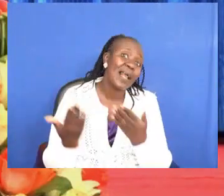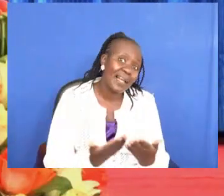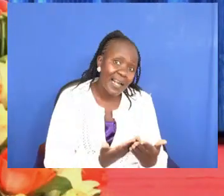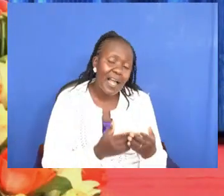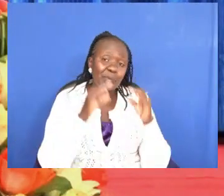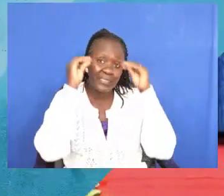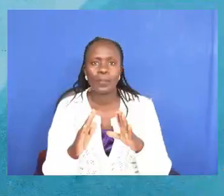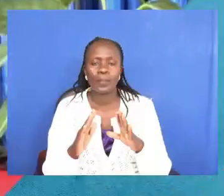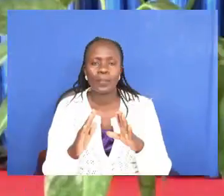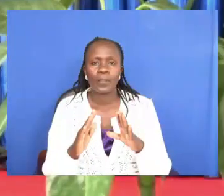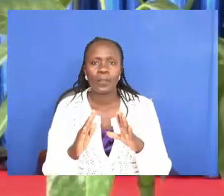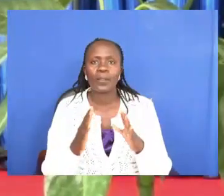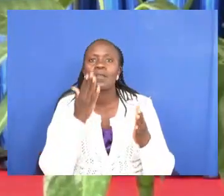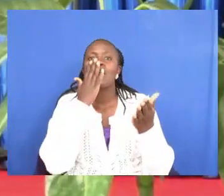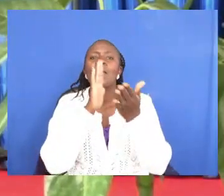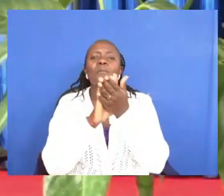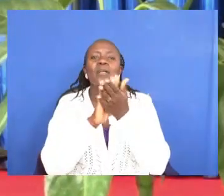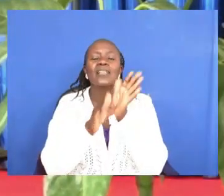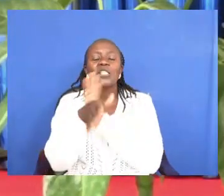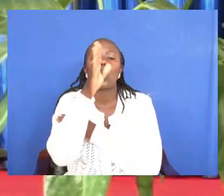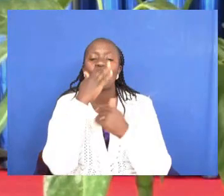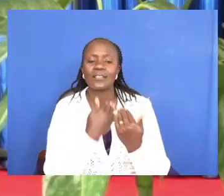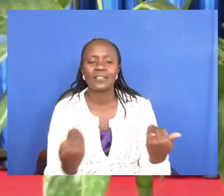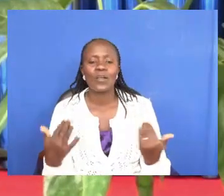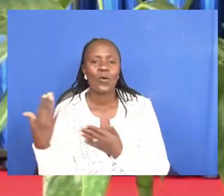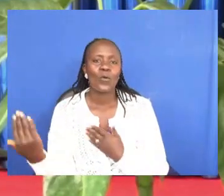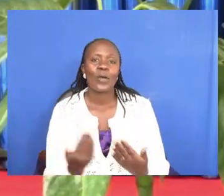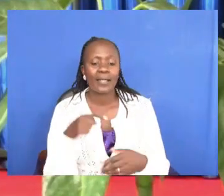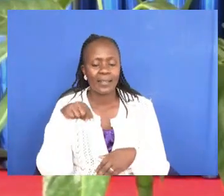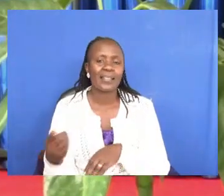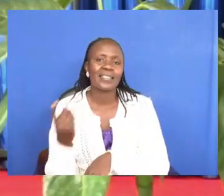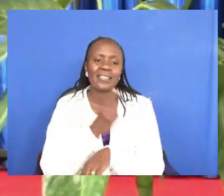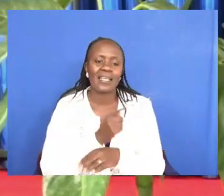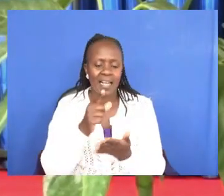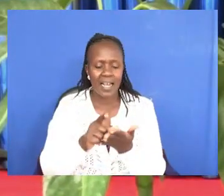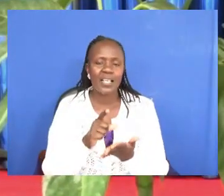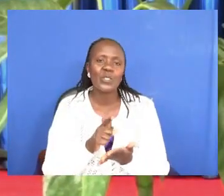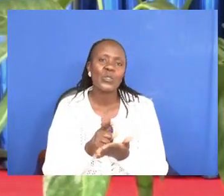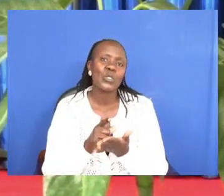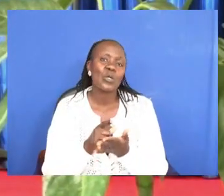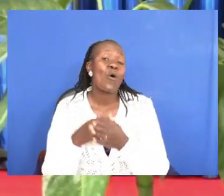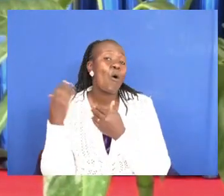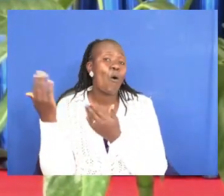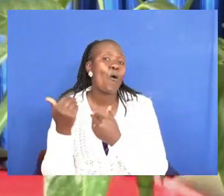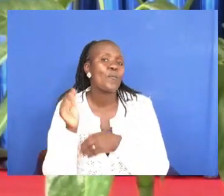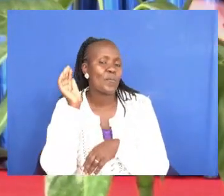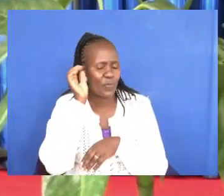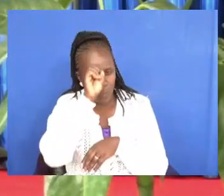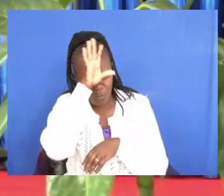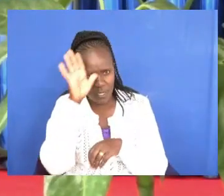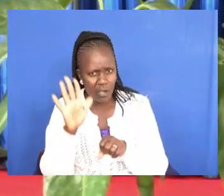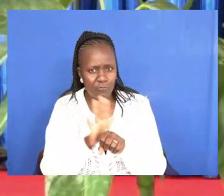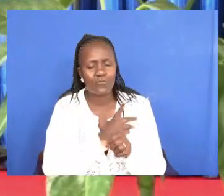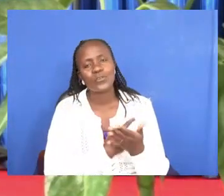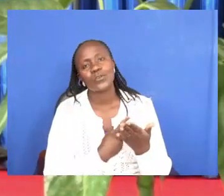Welcome. Praise God, children. Welcome to today's lesson, and I hope you have had a wonderful